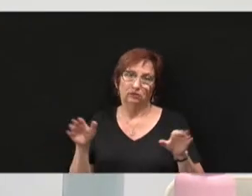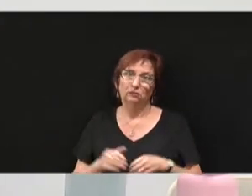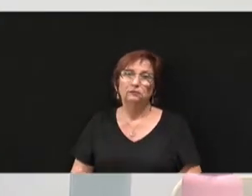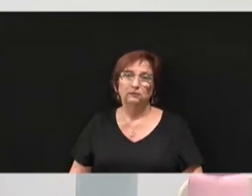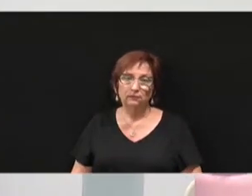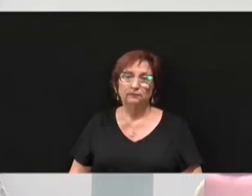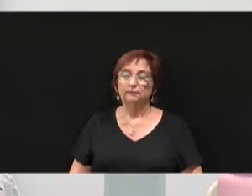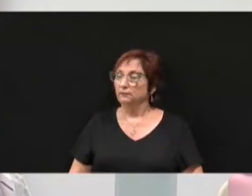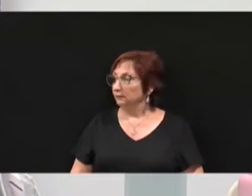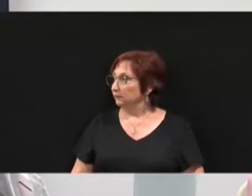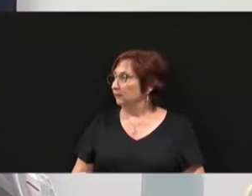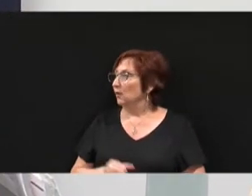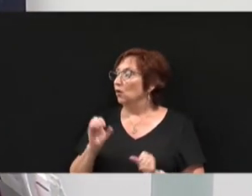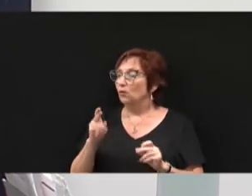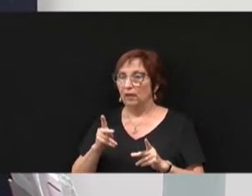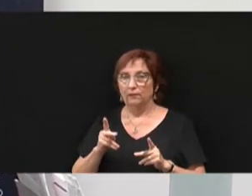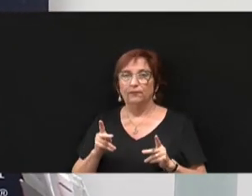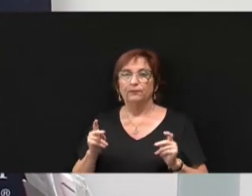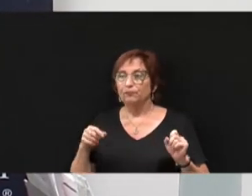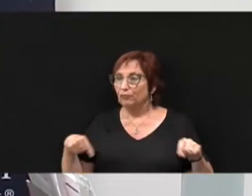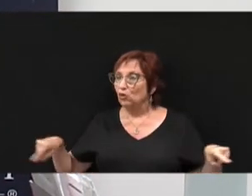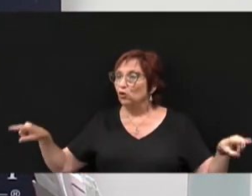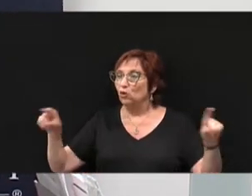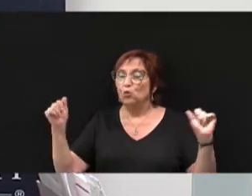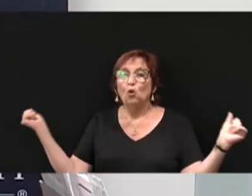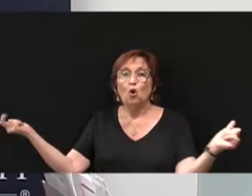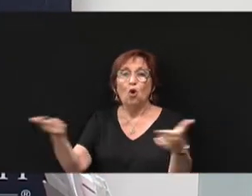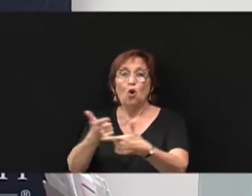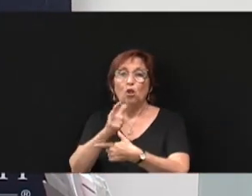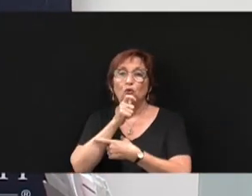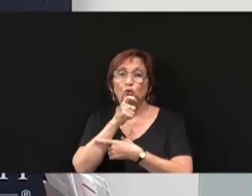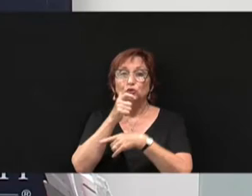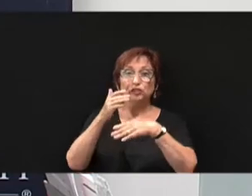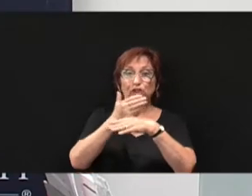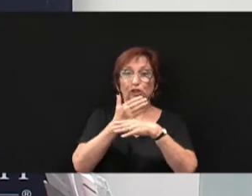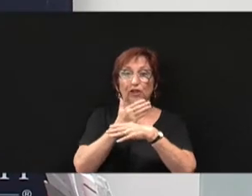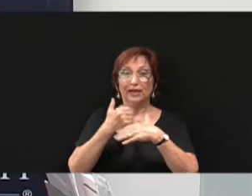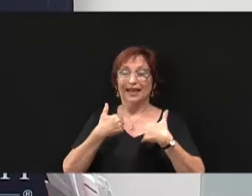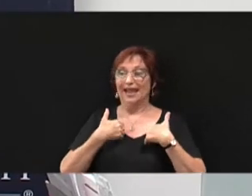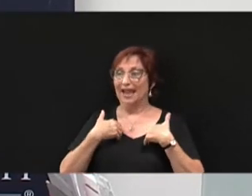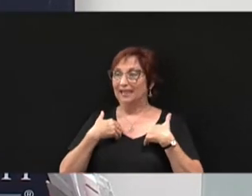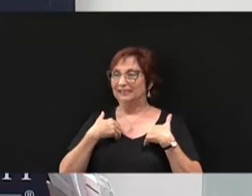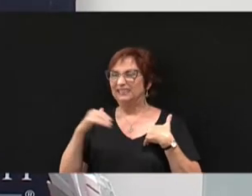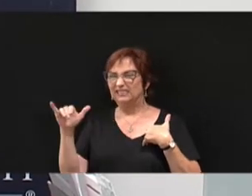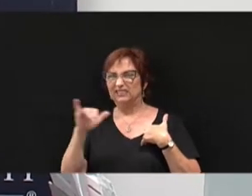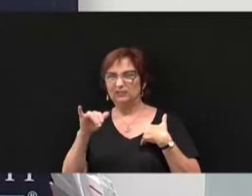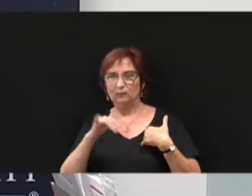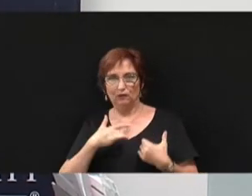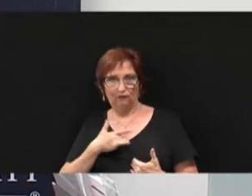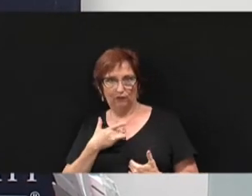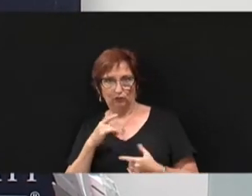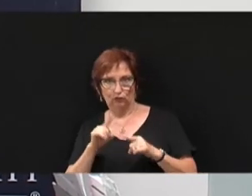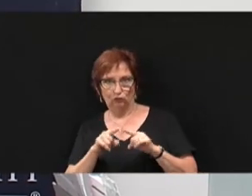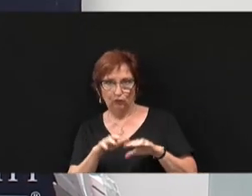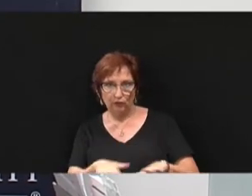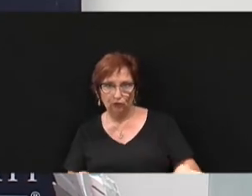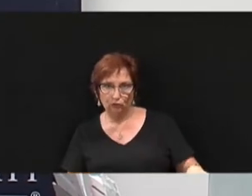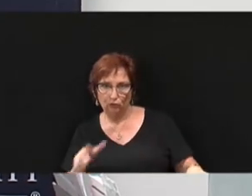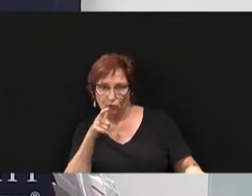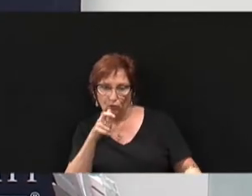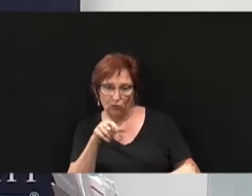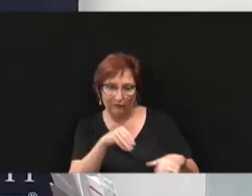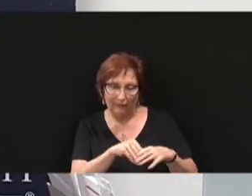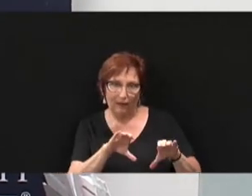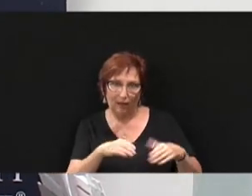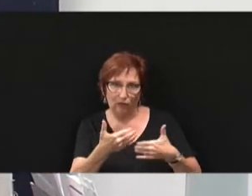All right, so you all who shared had very similar feelings to those children who are in our